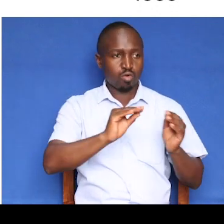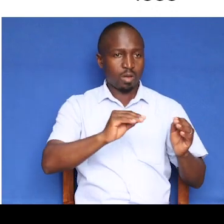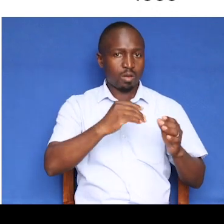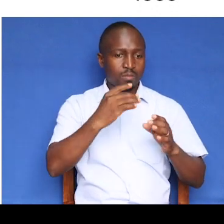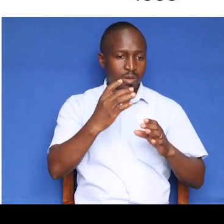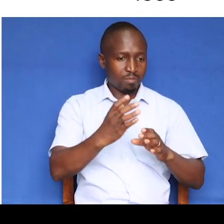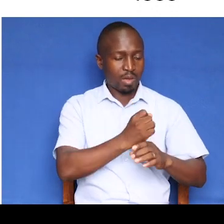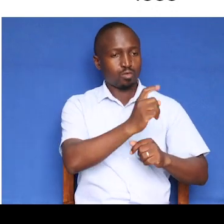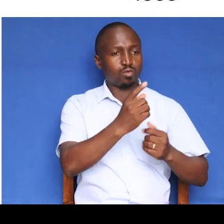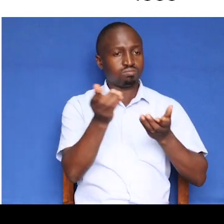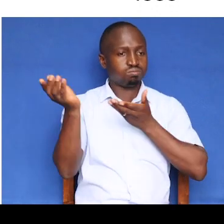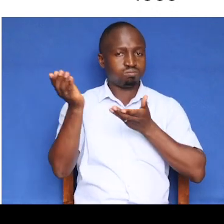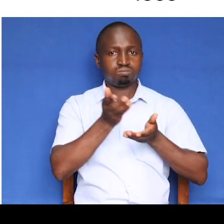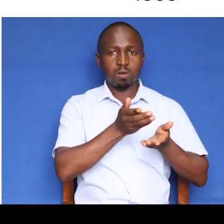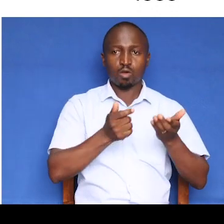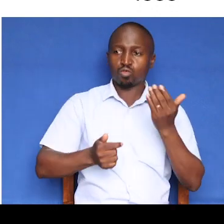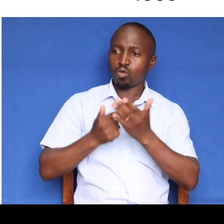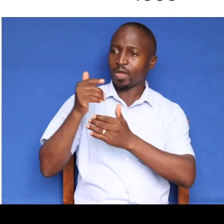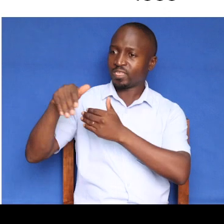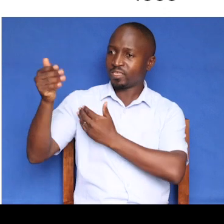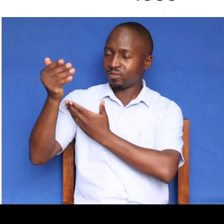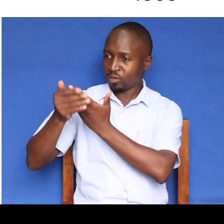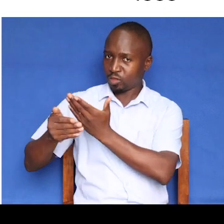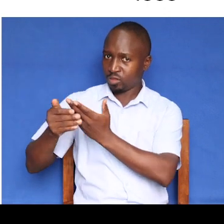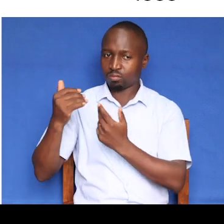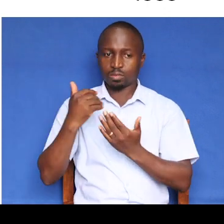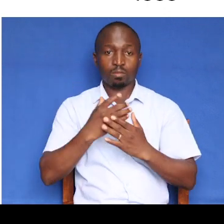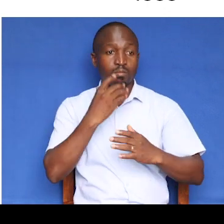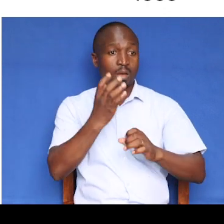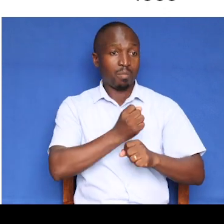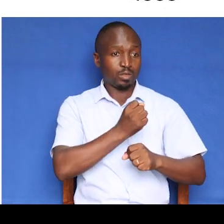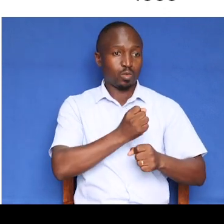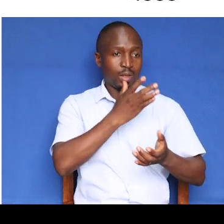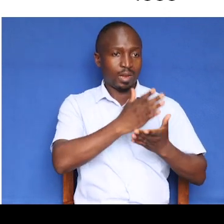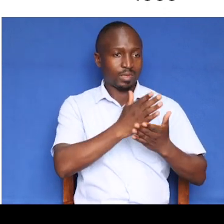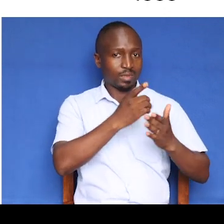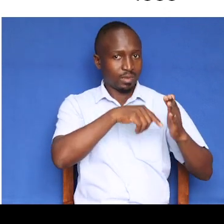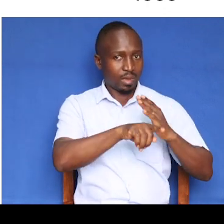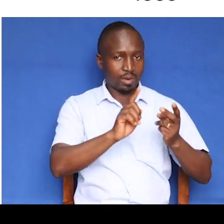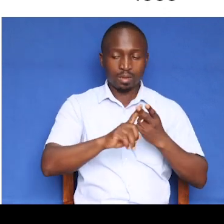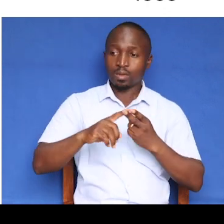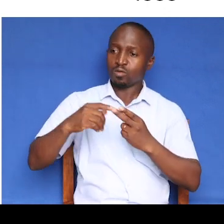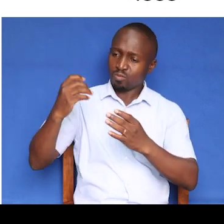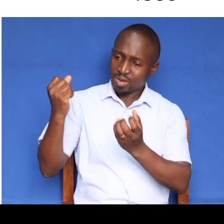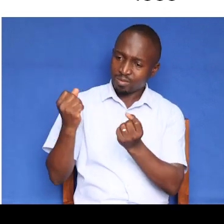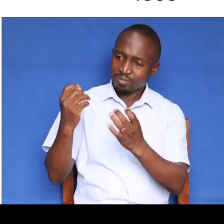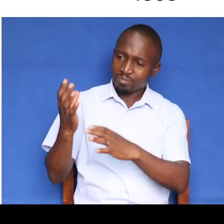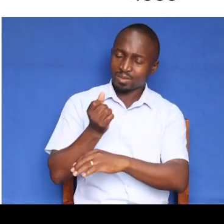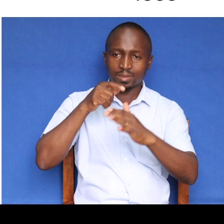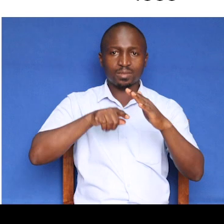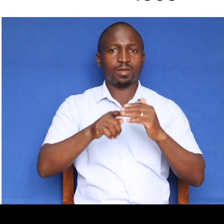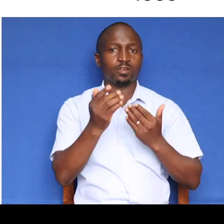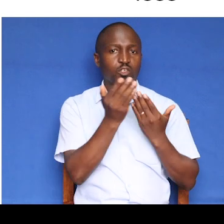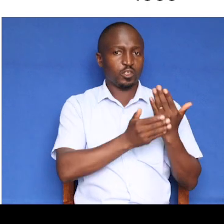received from abroad, because net domestic income is income generated within the country.